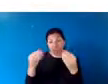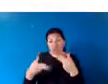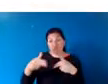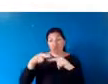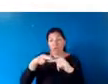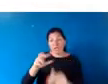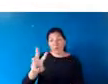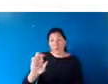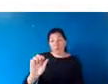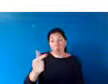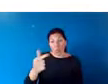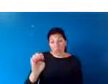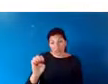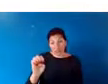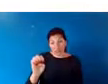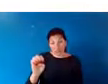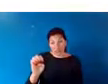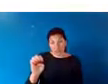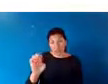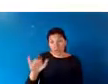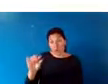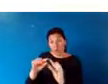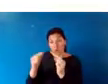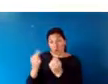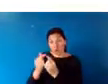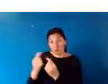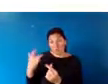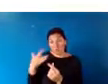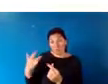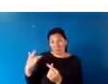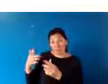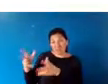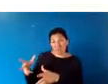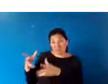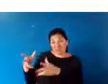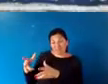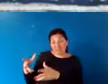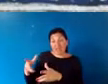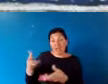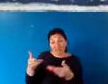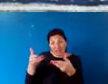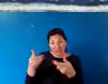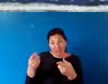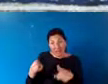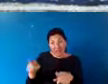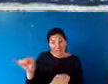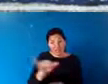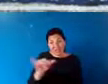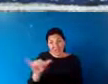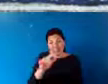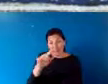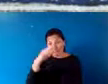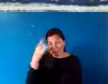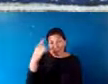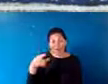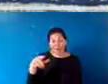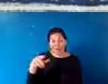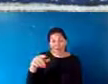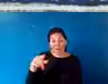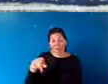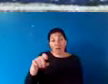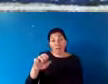groups that typically have been left out from the economy. This is actually what happened after the Black Plague in Europe. This is from a